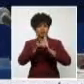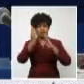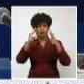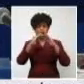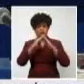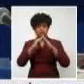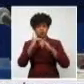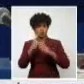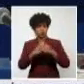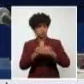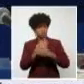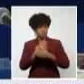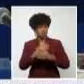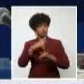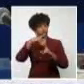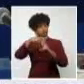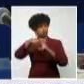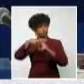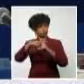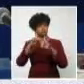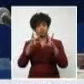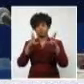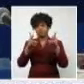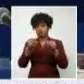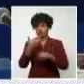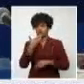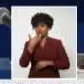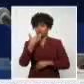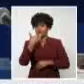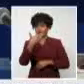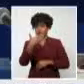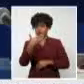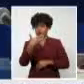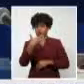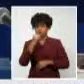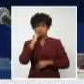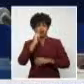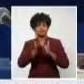discharges that occur on the day, which is positive.